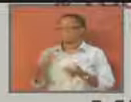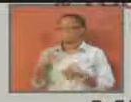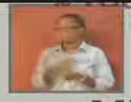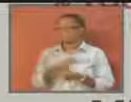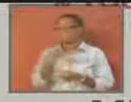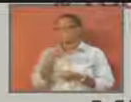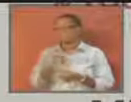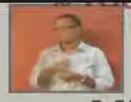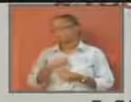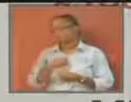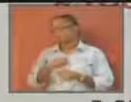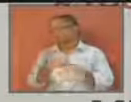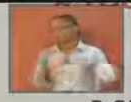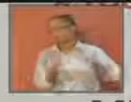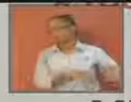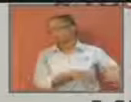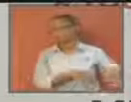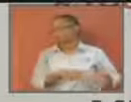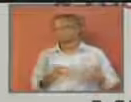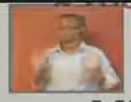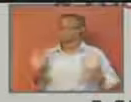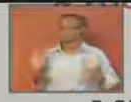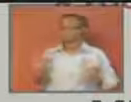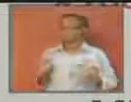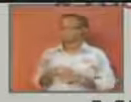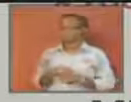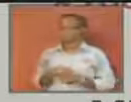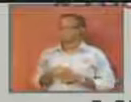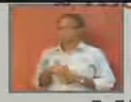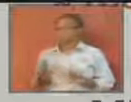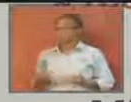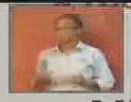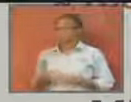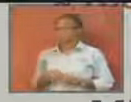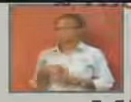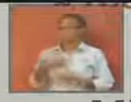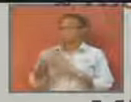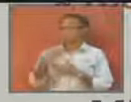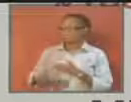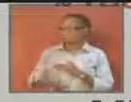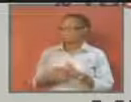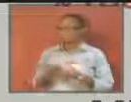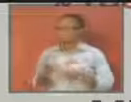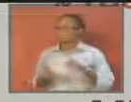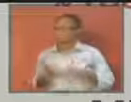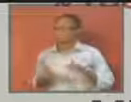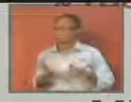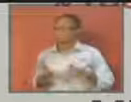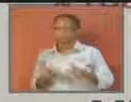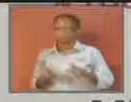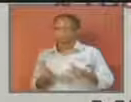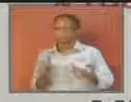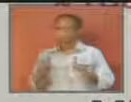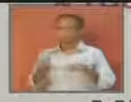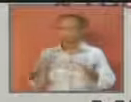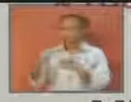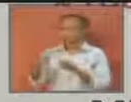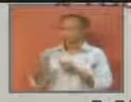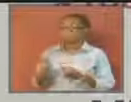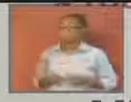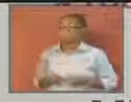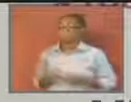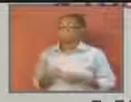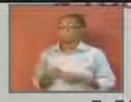out of a viral illness. So that will be guided by the clinicians, and they will make the best choice based on what type of infection occurs. In terms